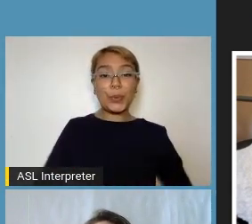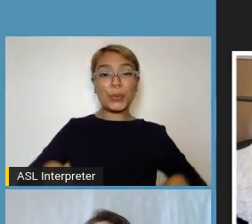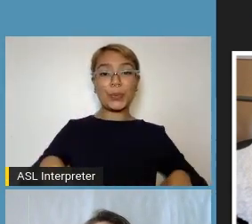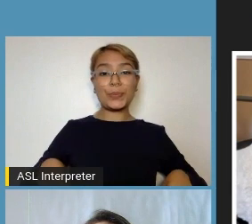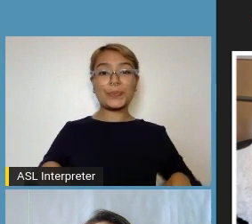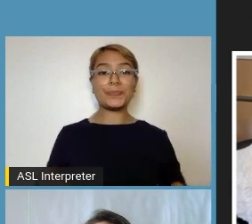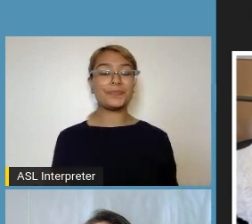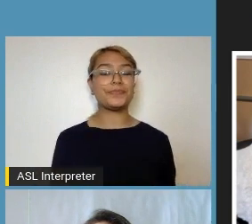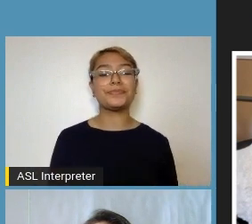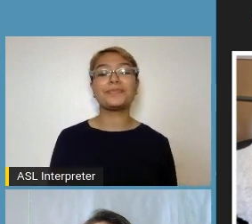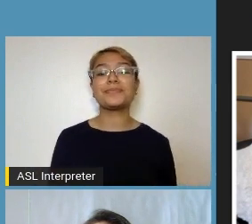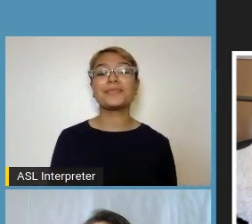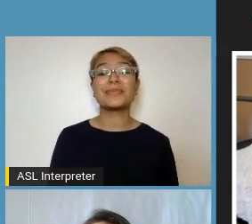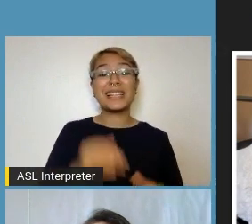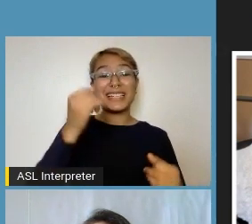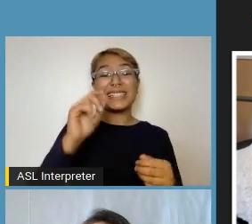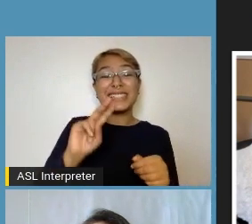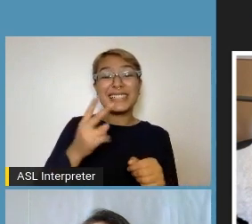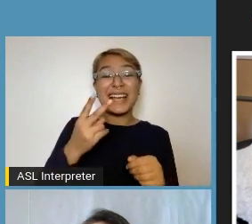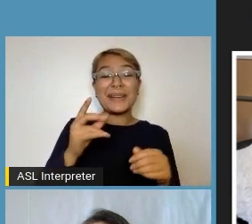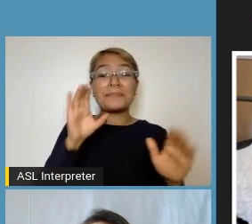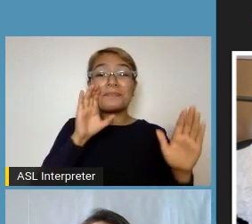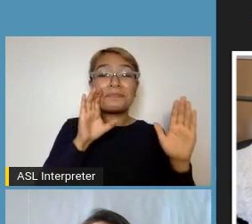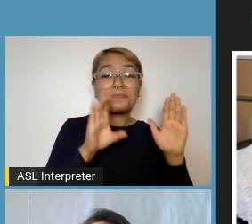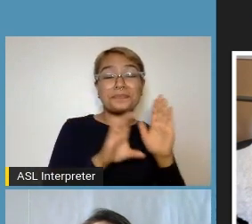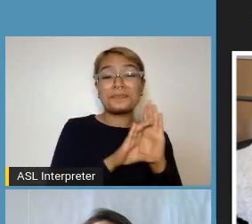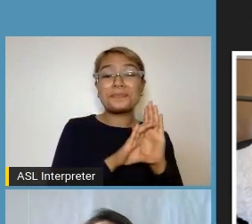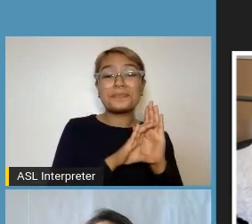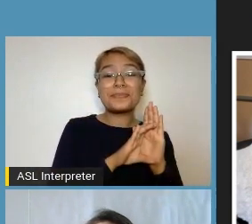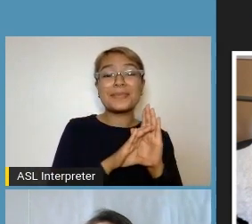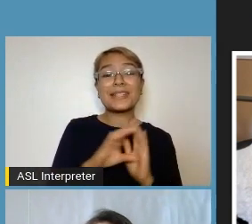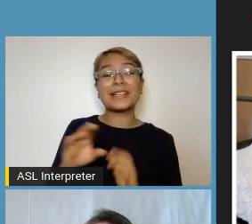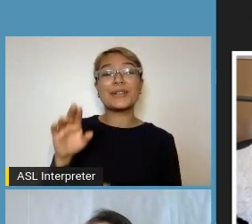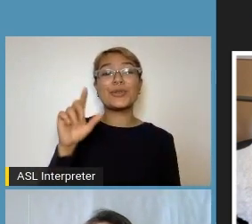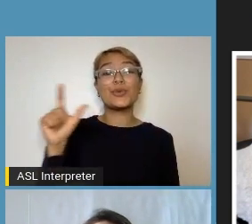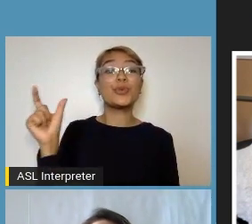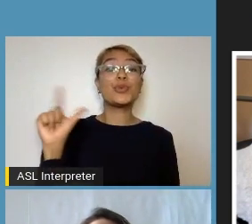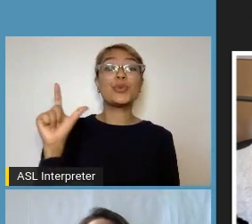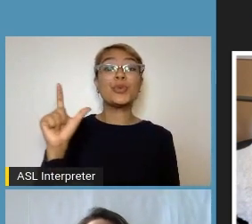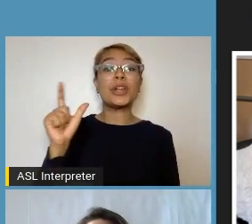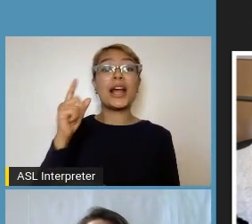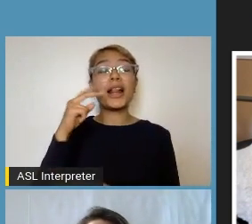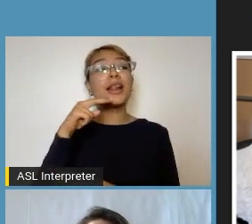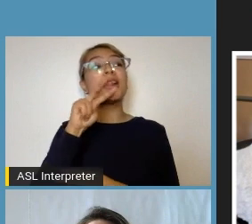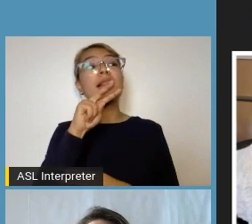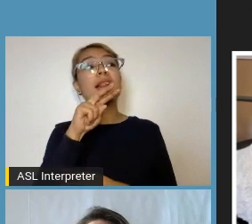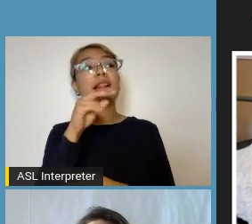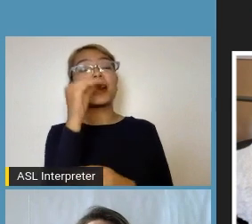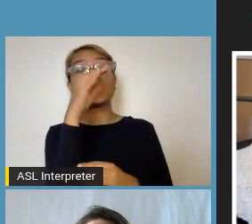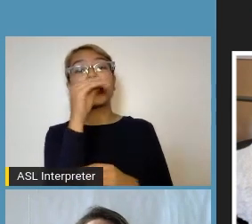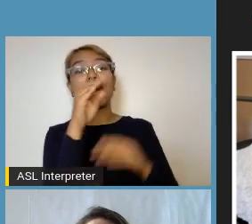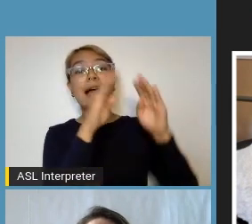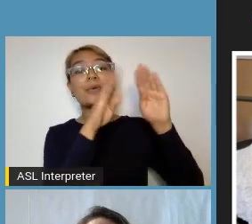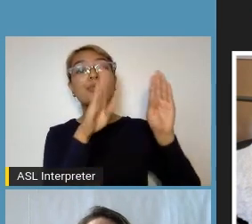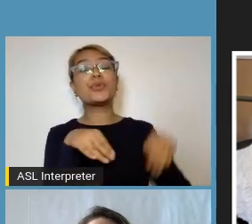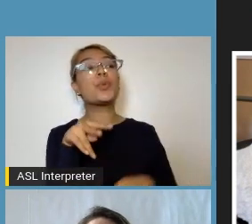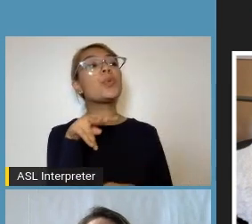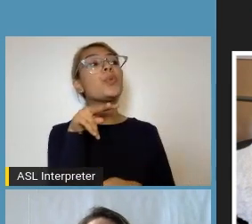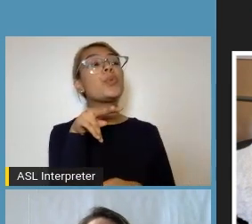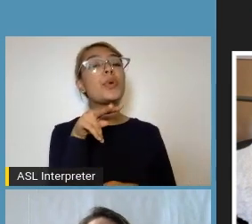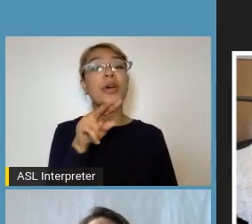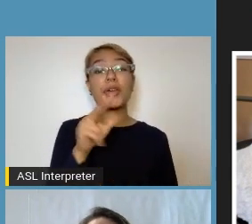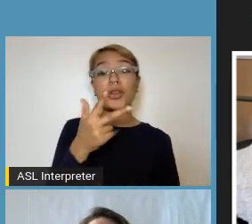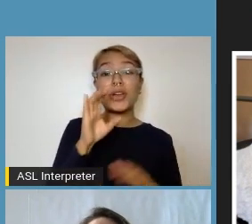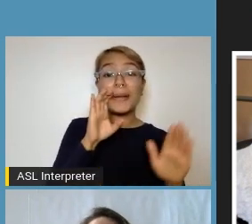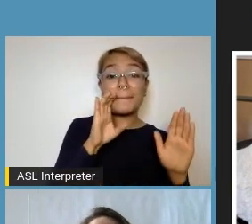is of Luna looking out of the top of the little red lighthouse, which is located under the George Washington Bridge. And the third